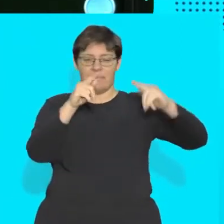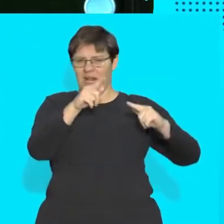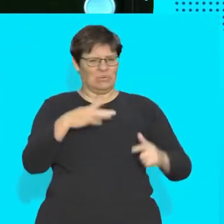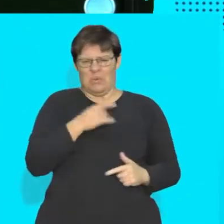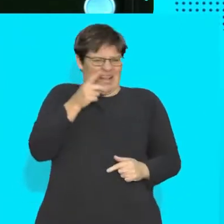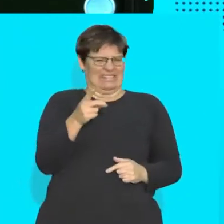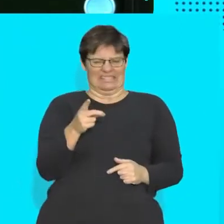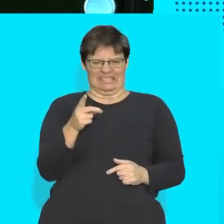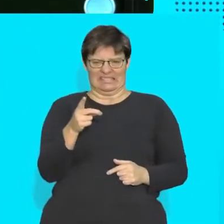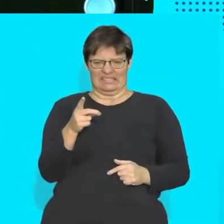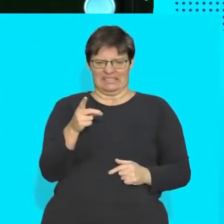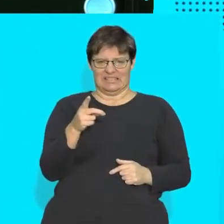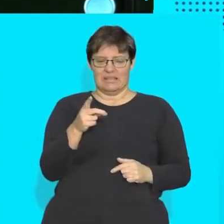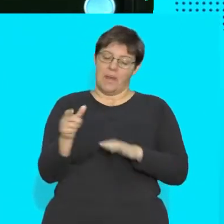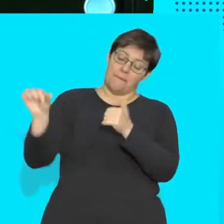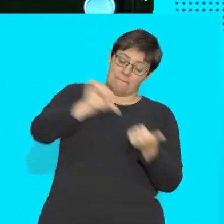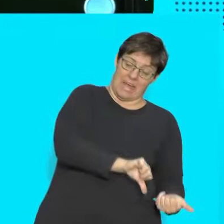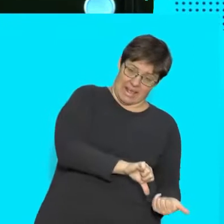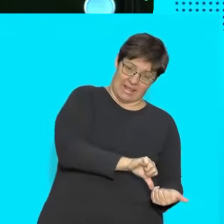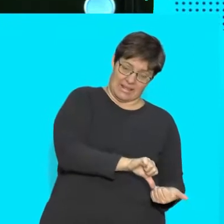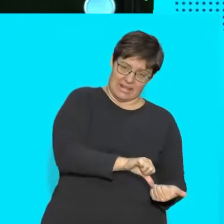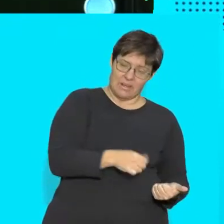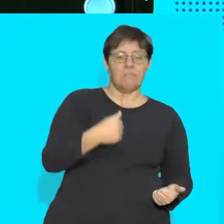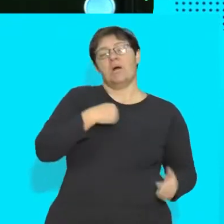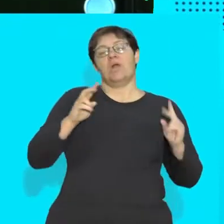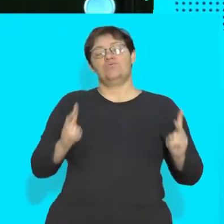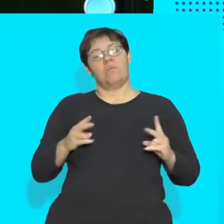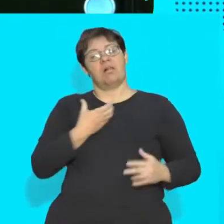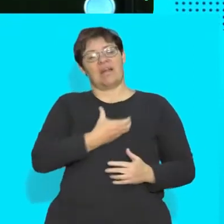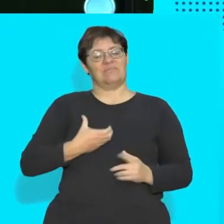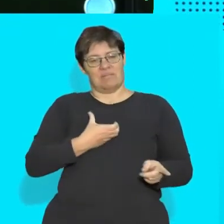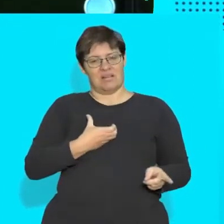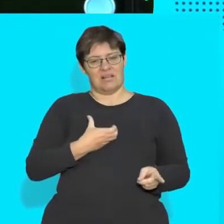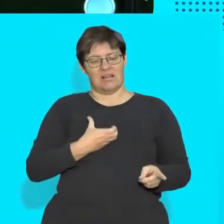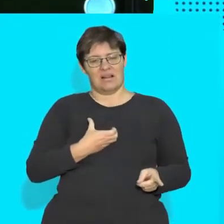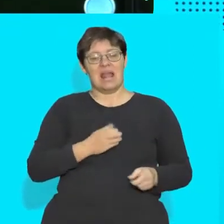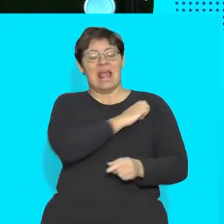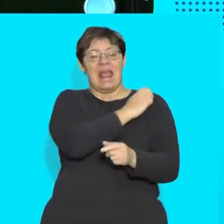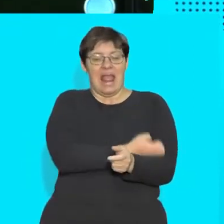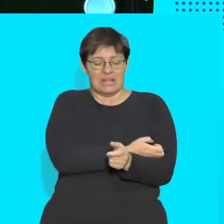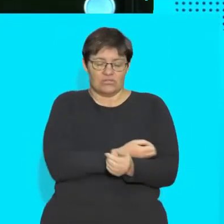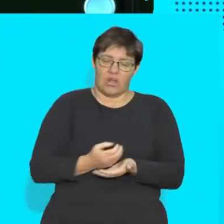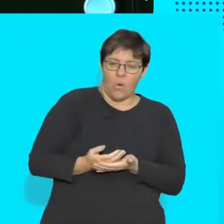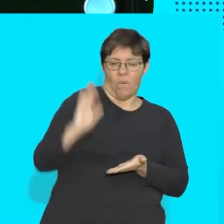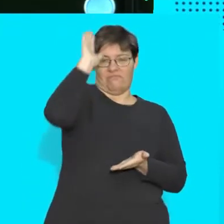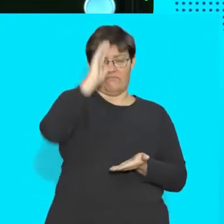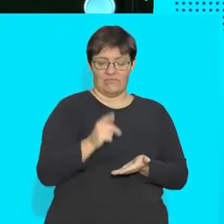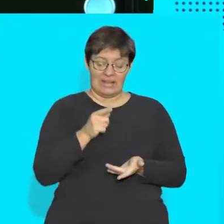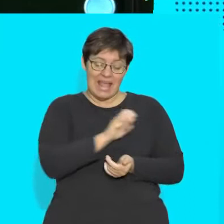like it. When they go back to where they should be, they give off the energy they took in, and